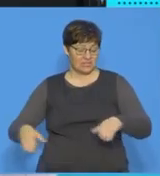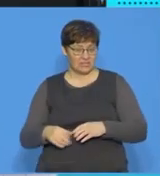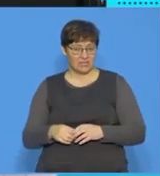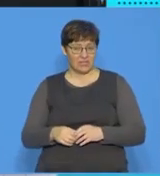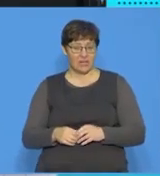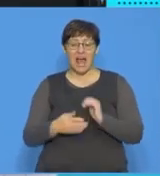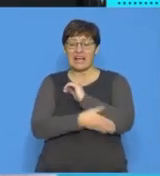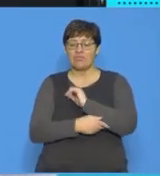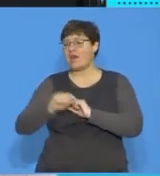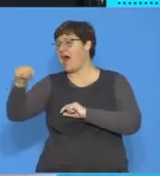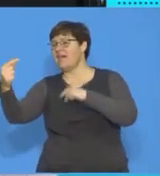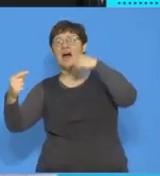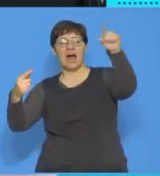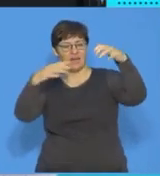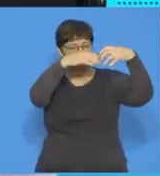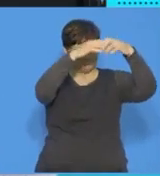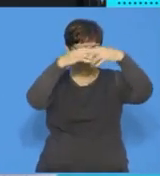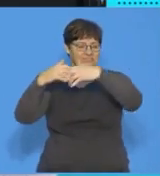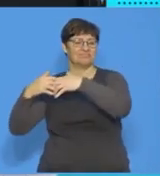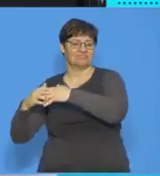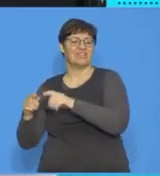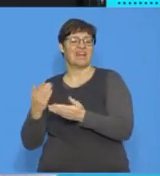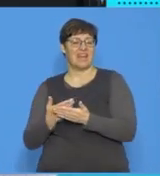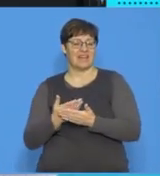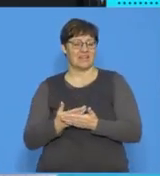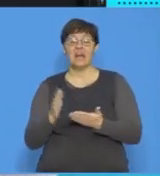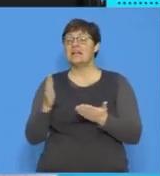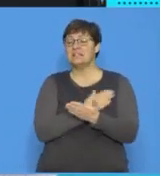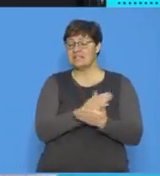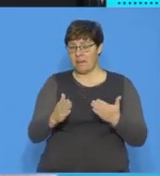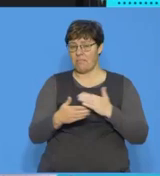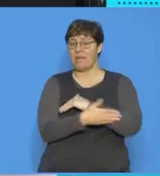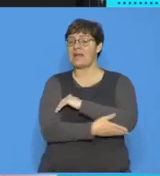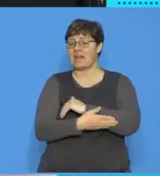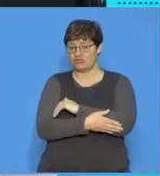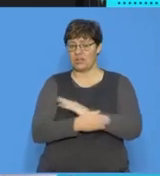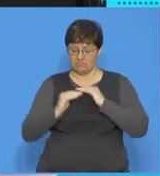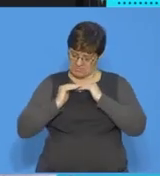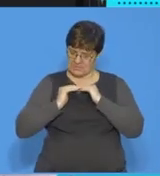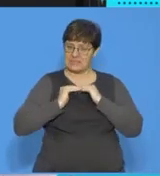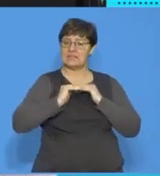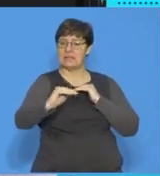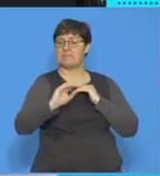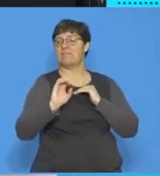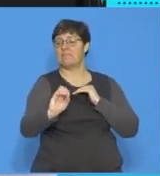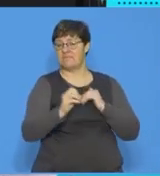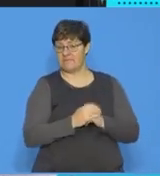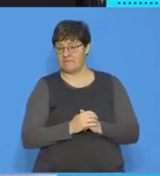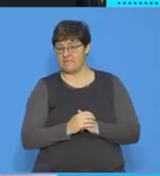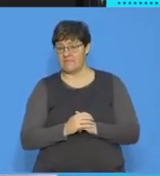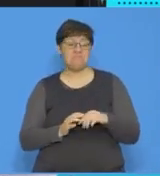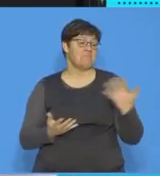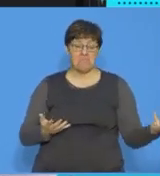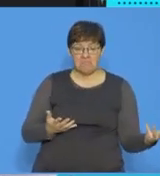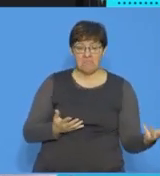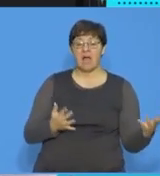other countries, and we can see that certain countries will have stable populations. Other countries may